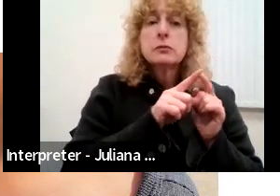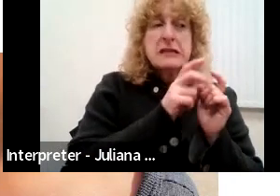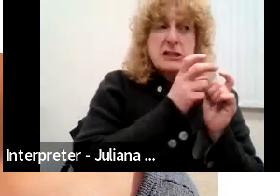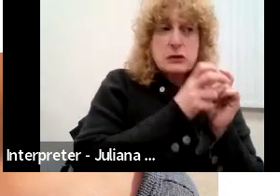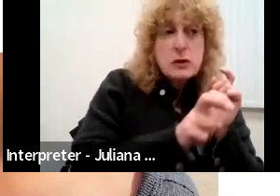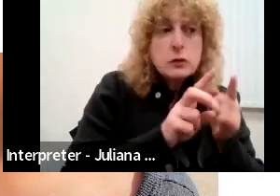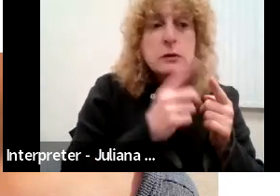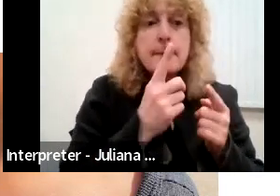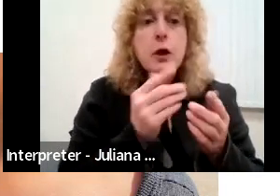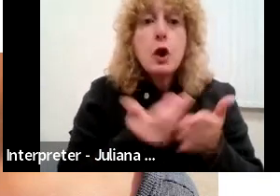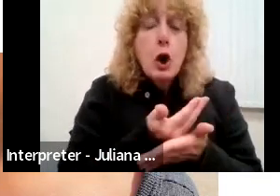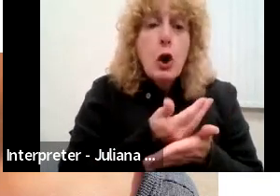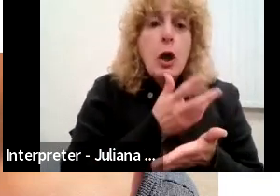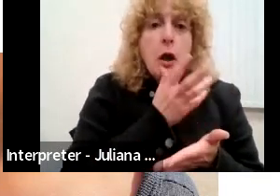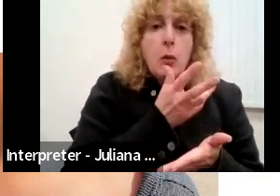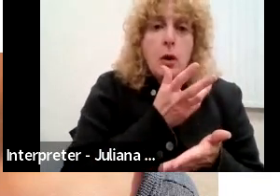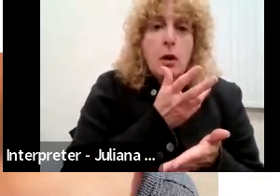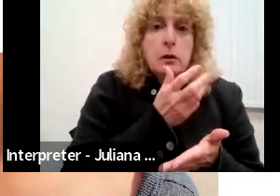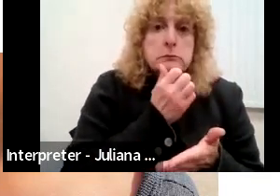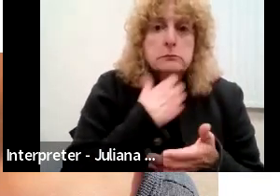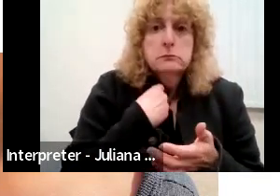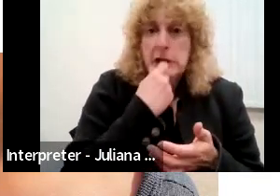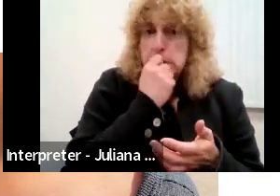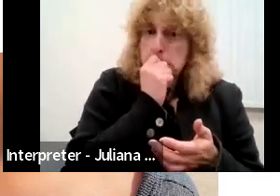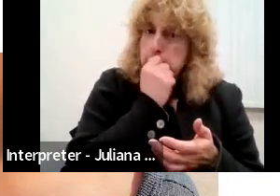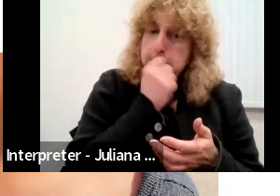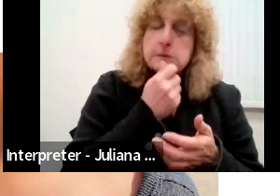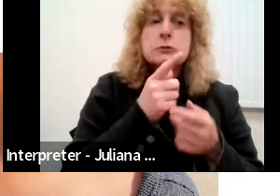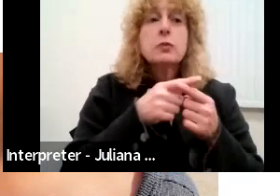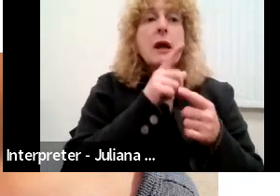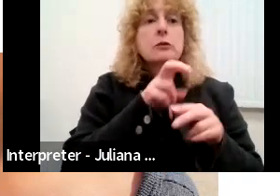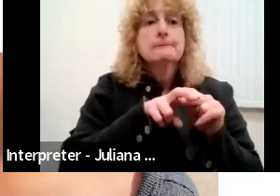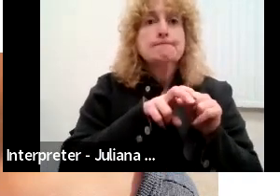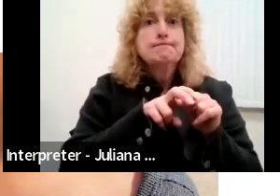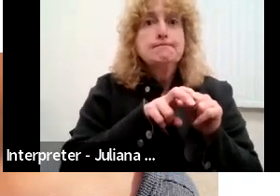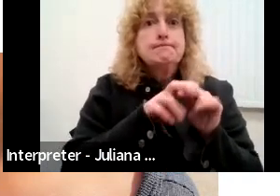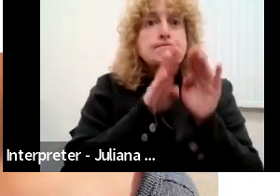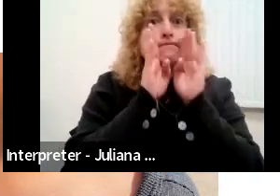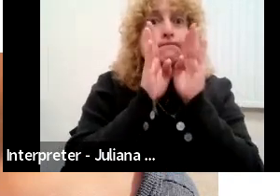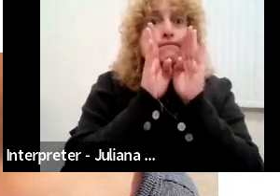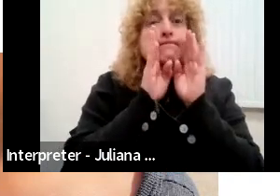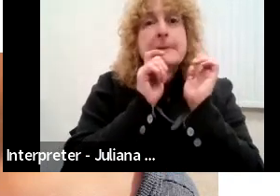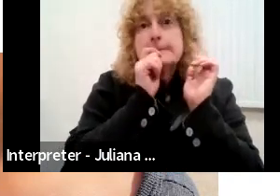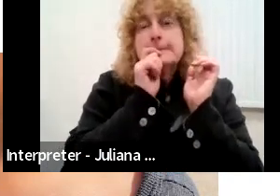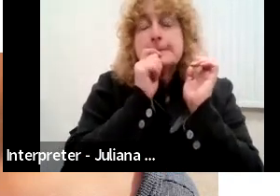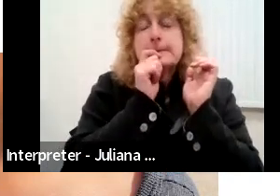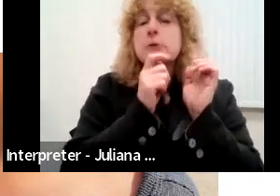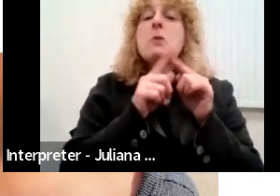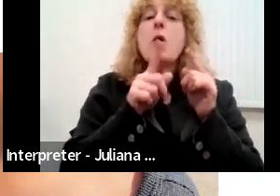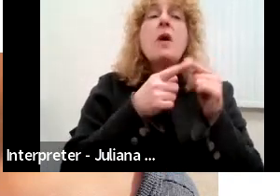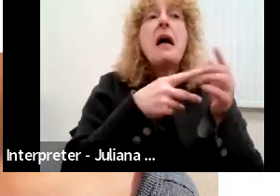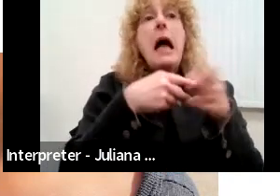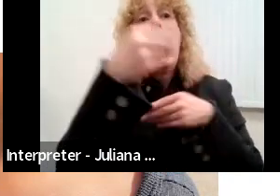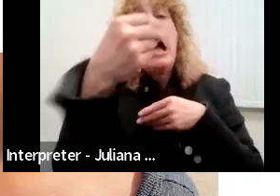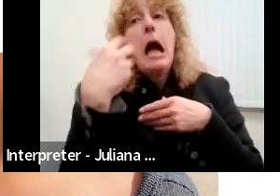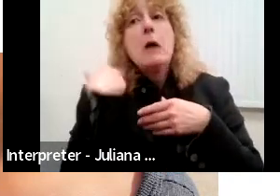something new, and that's when he would chew a lot, when he had to sit still and pay attention or something like that. But when they were like